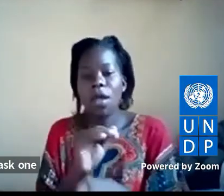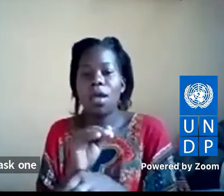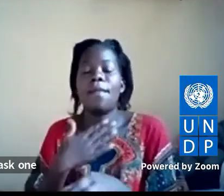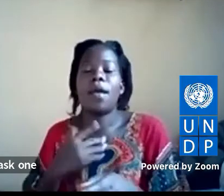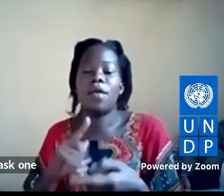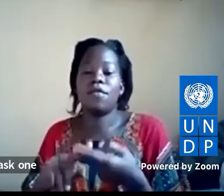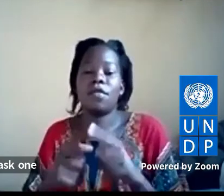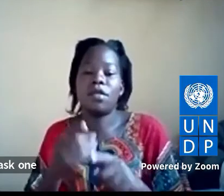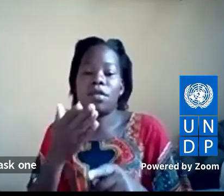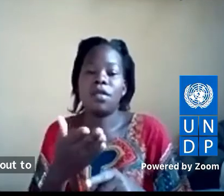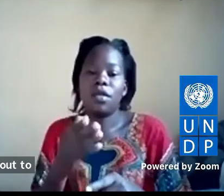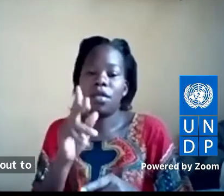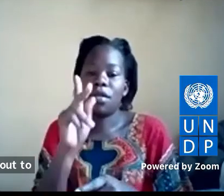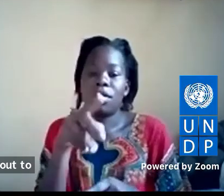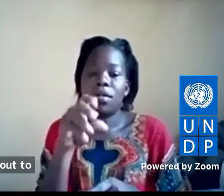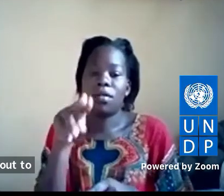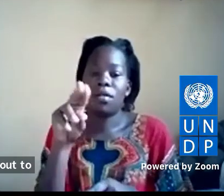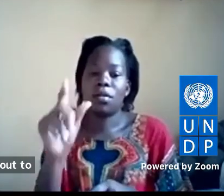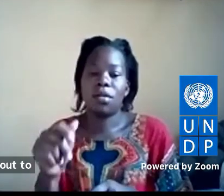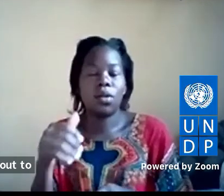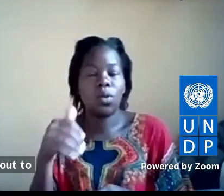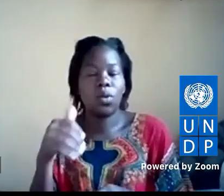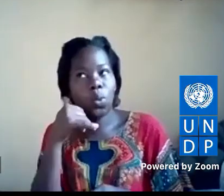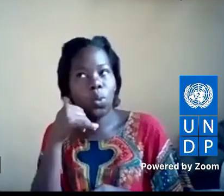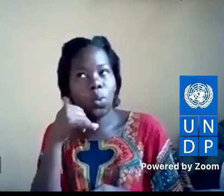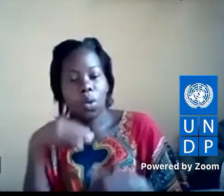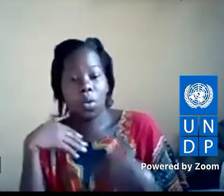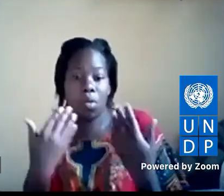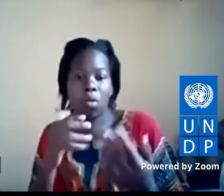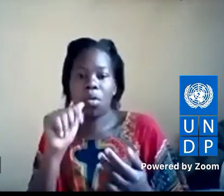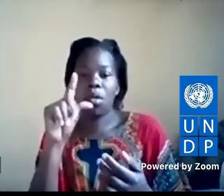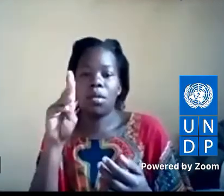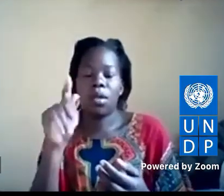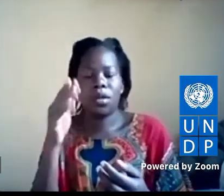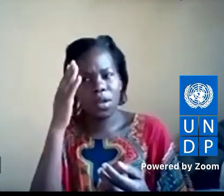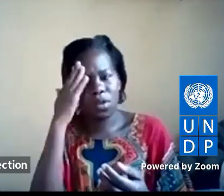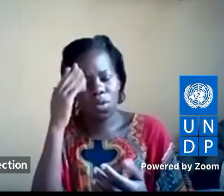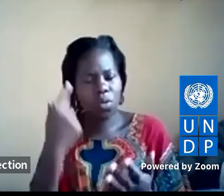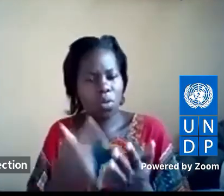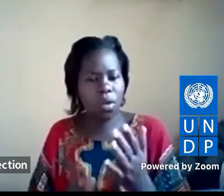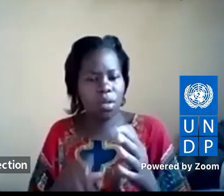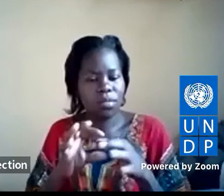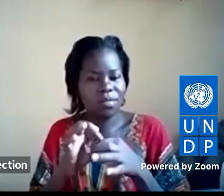or Albert and establish if he's having connection issues, because his screen was a bit blurred.